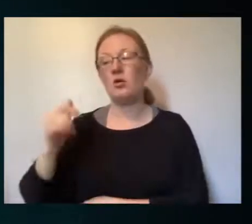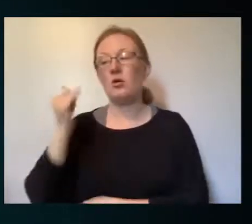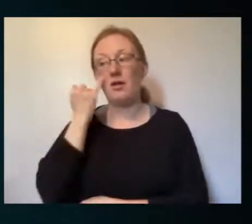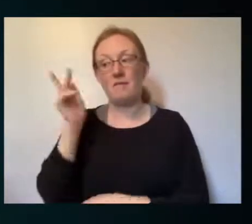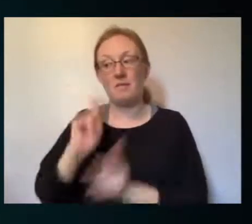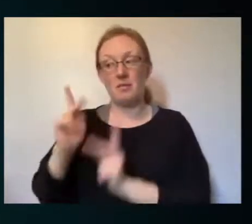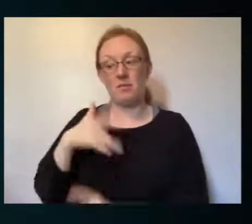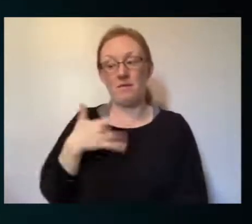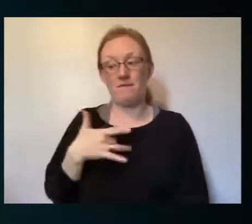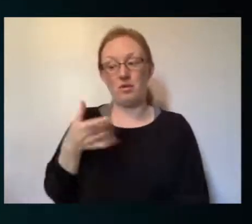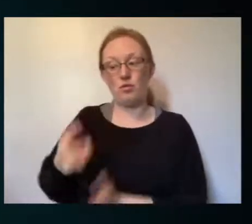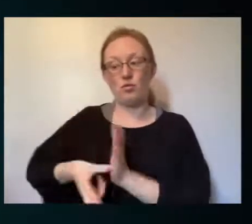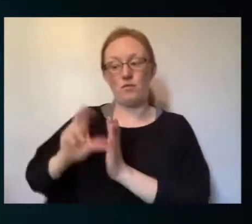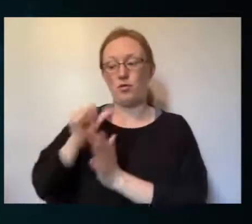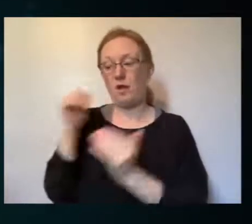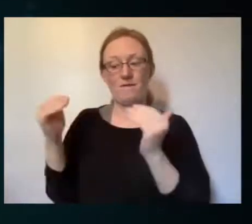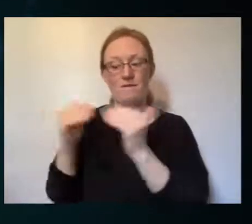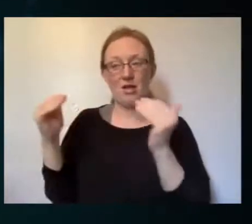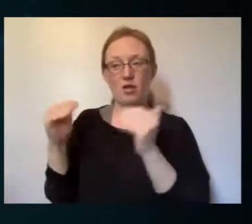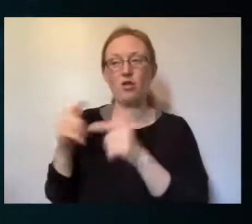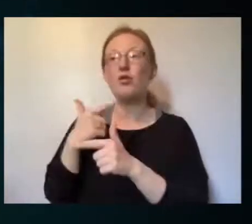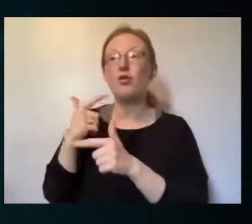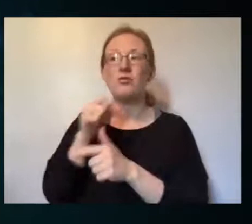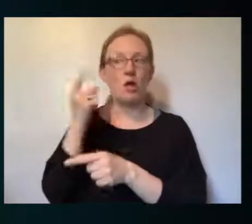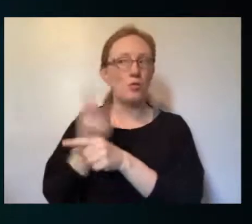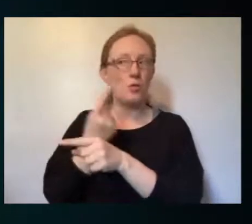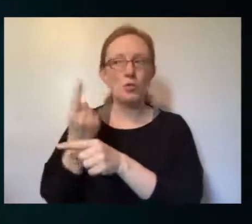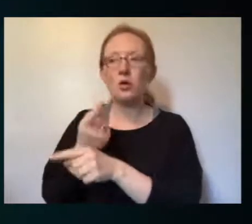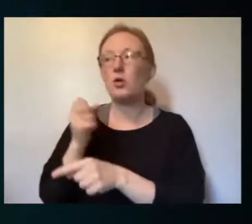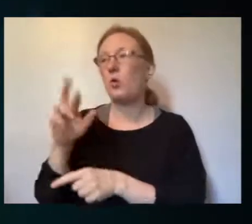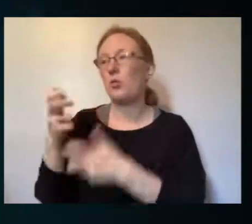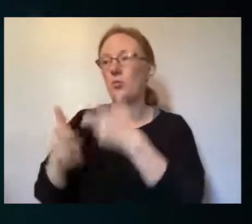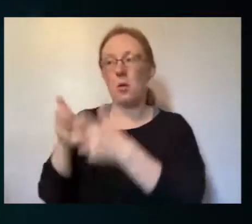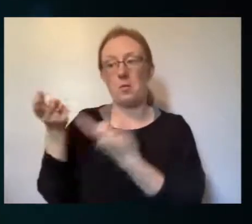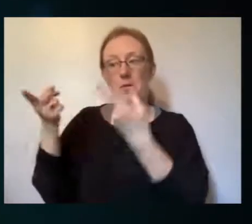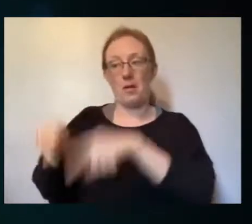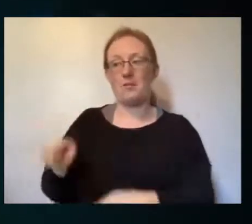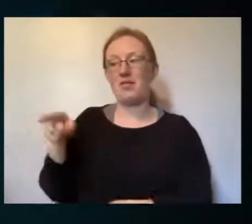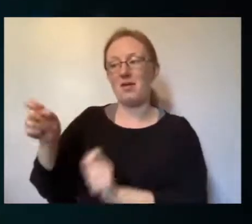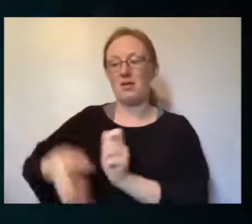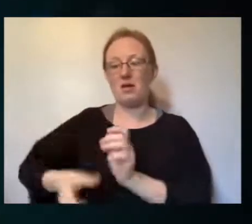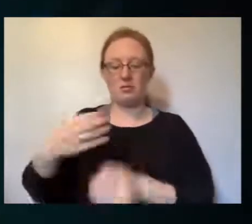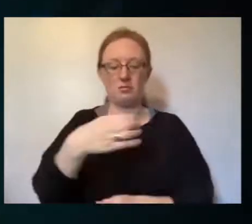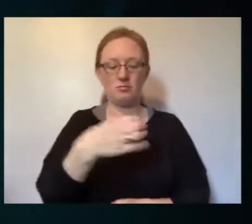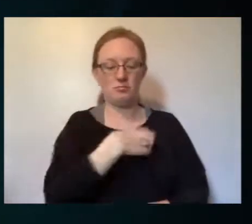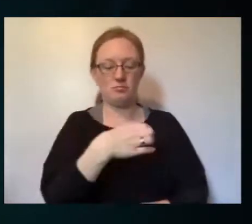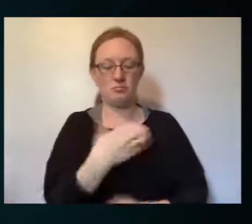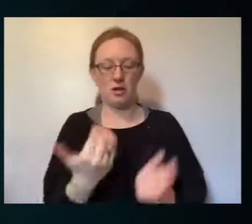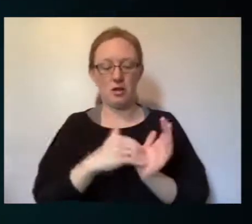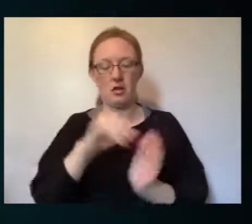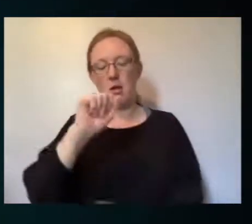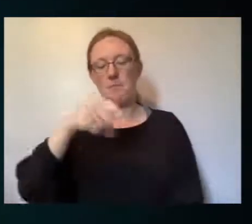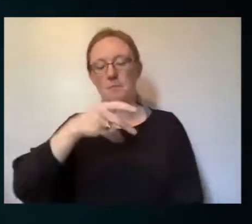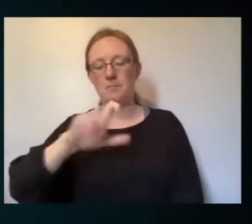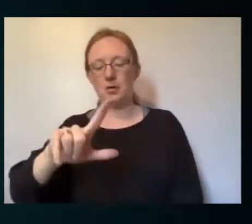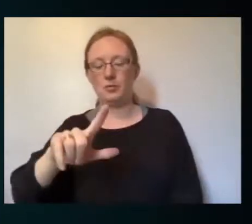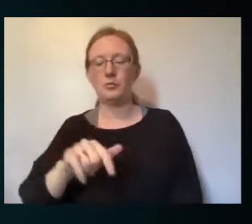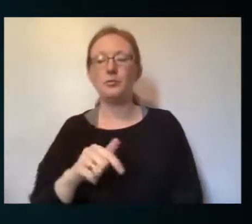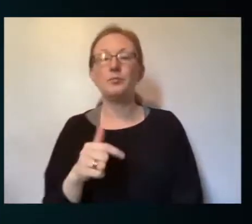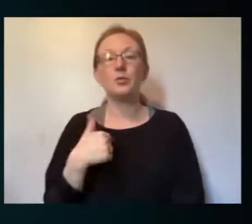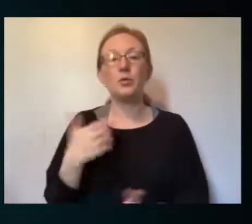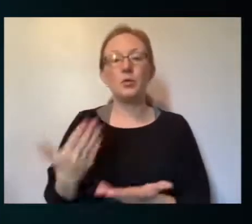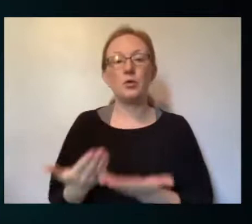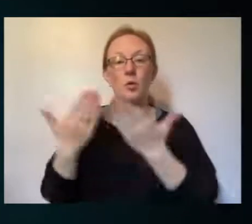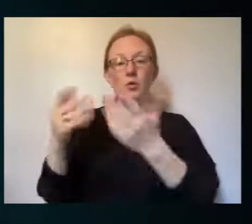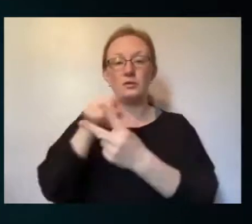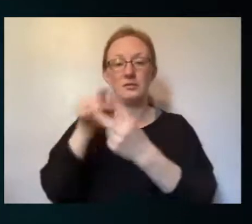a review is unfair, inappropriate, or problematic. So these are but two examples of infrastructures